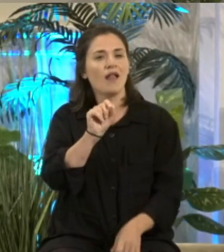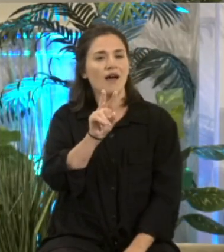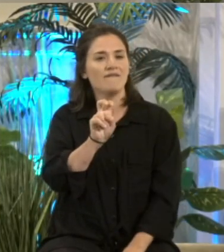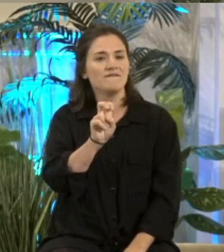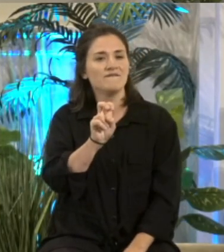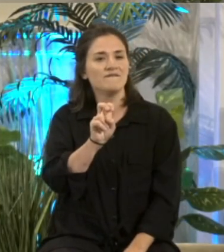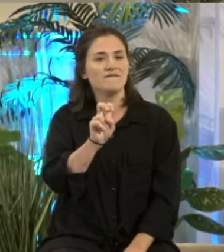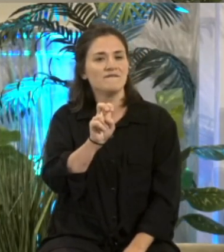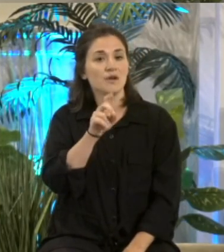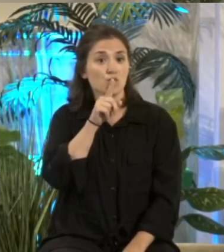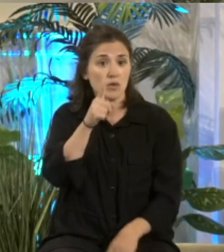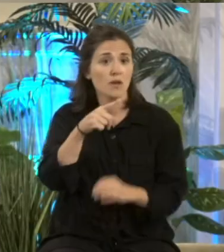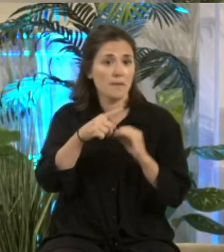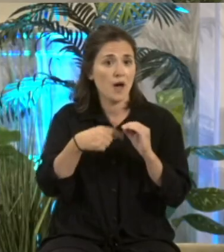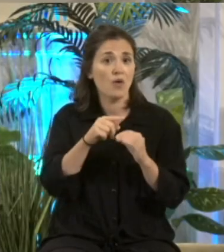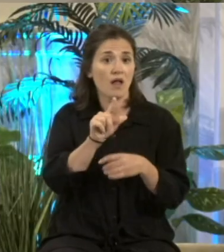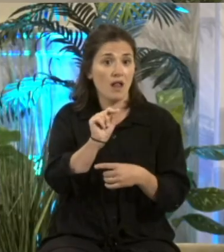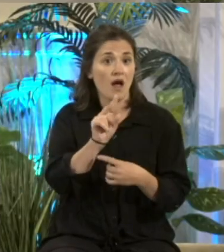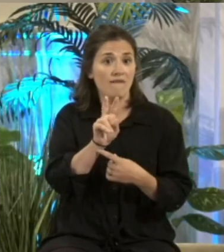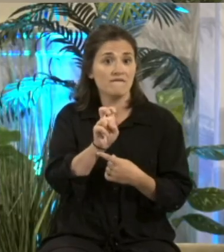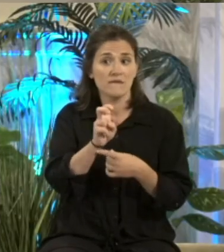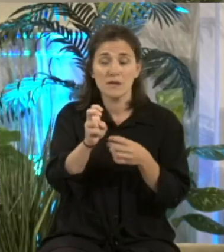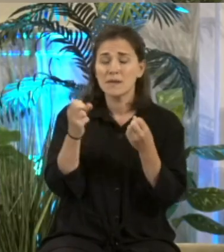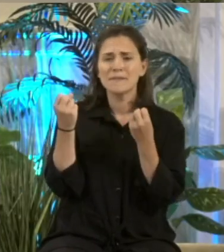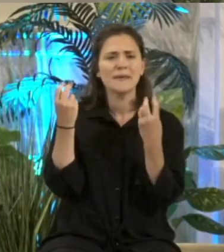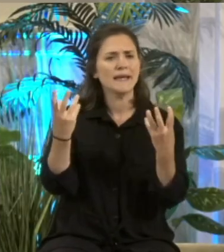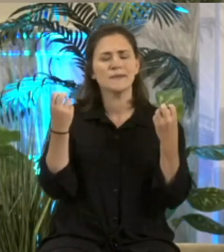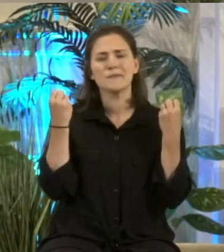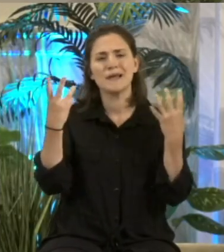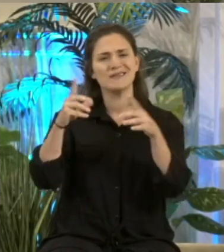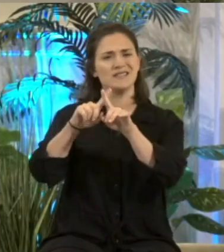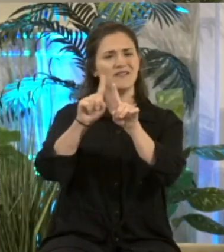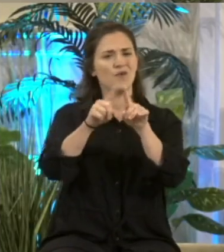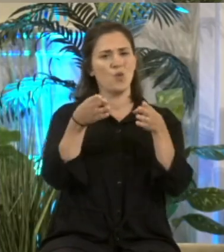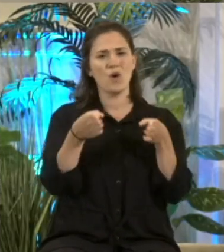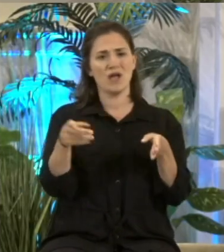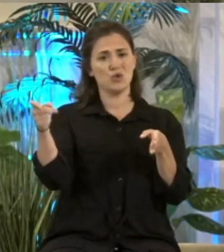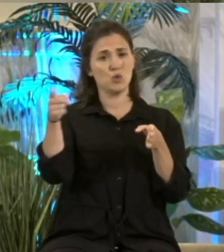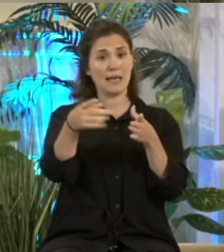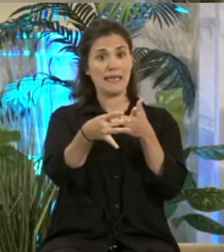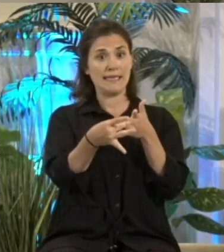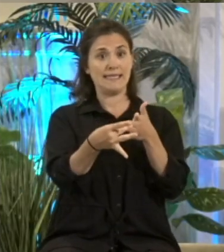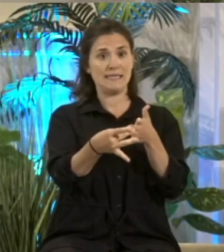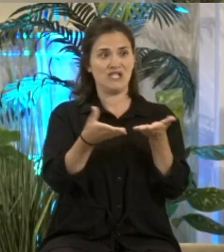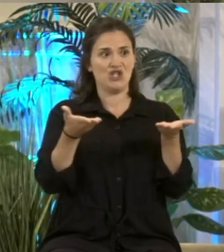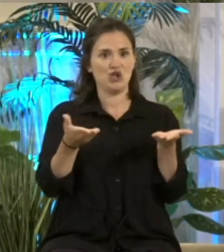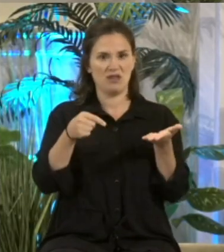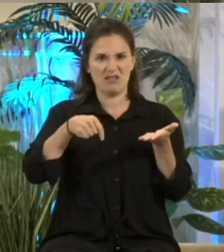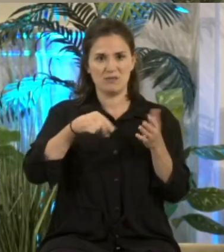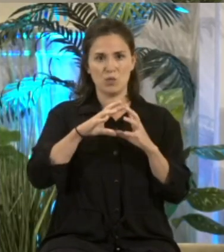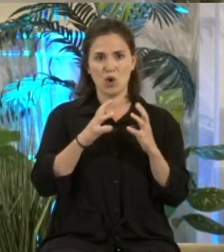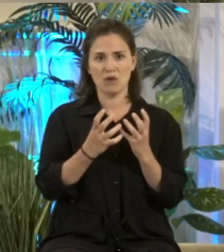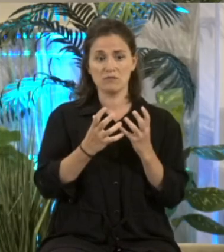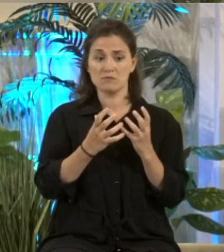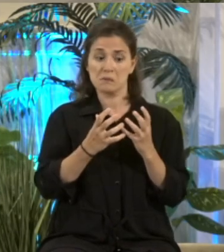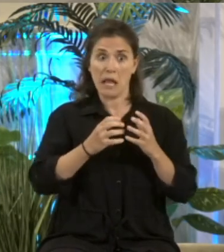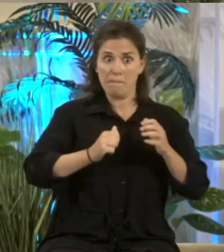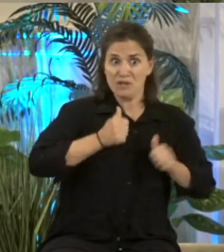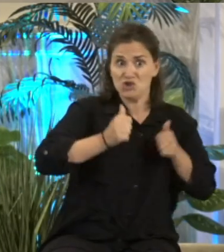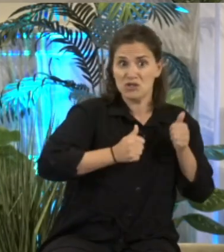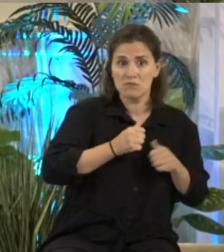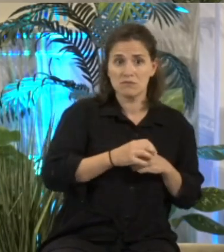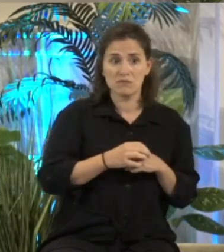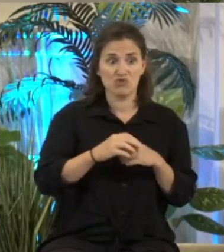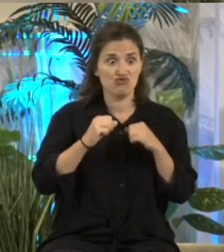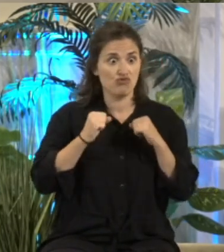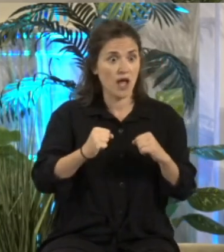There are many ways to lead in this world, with ambition, with strength, with credentials,